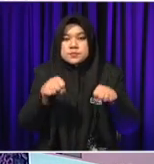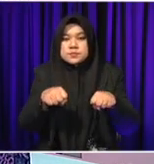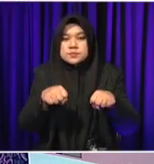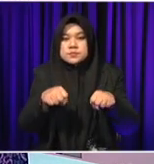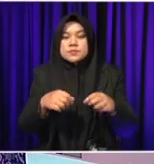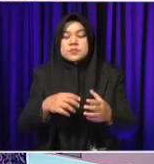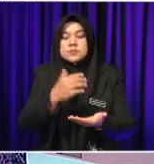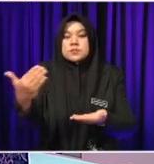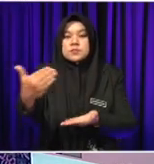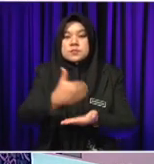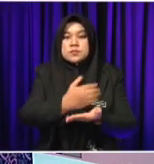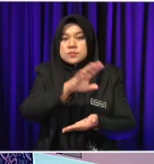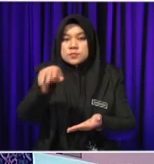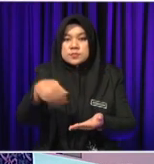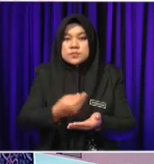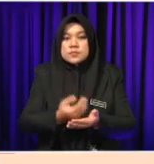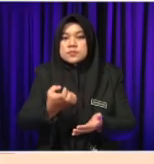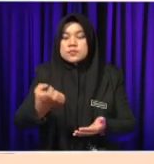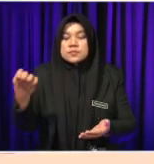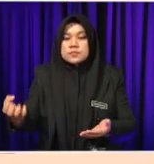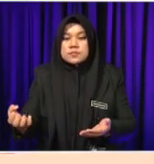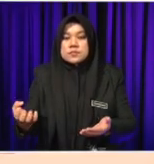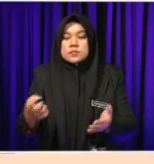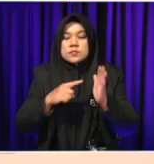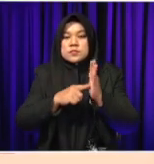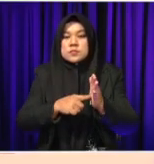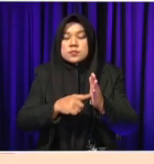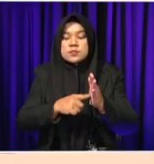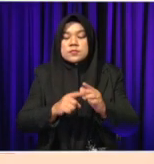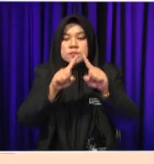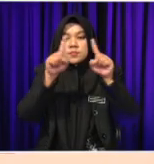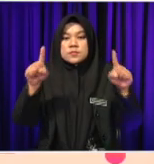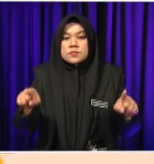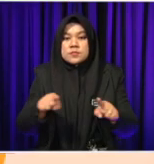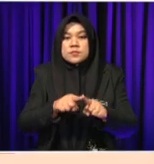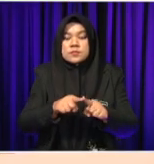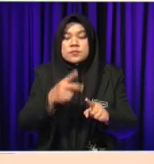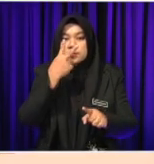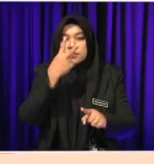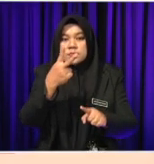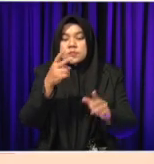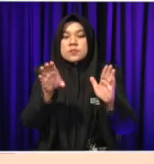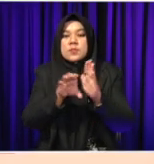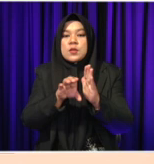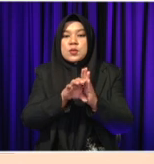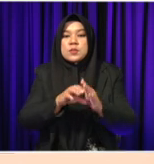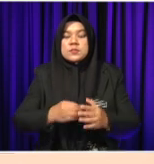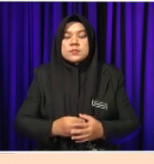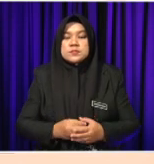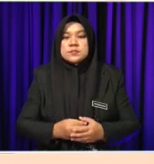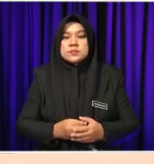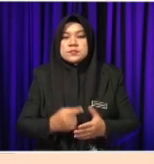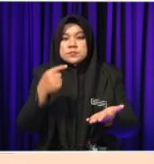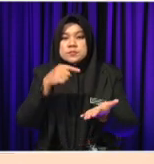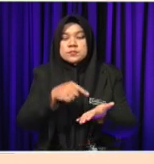inculcate all these elements shown on the screen, now let us look at some examples. Mm-hmm. So this is